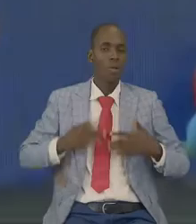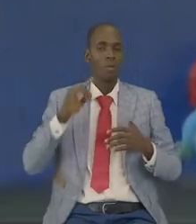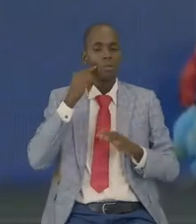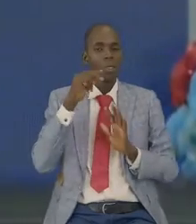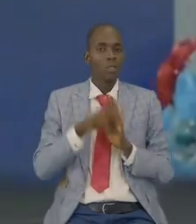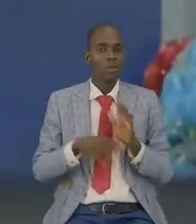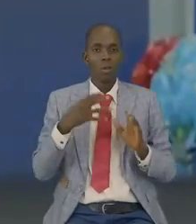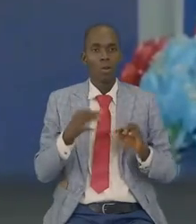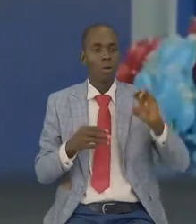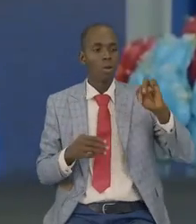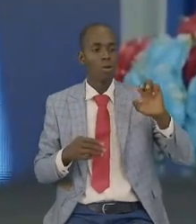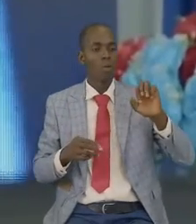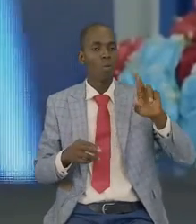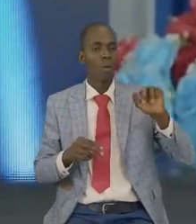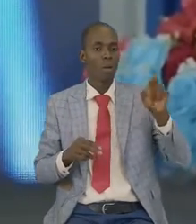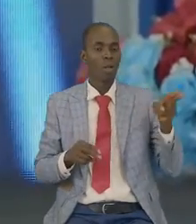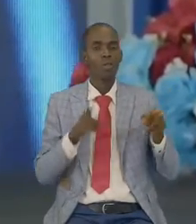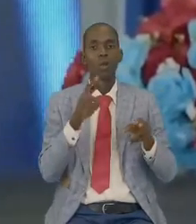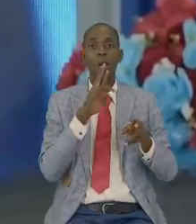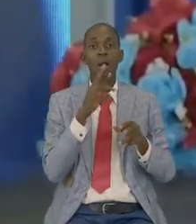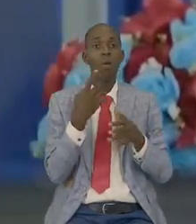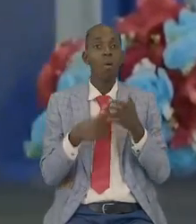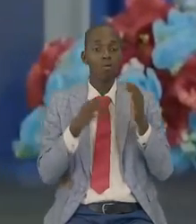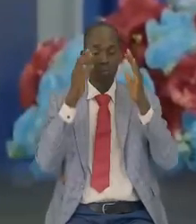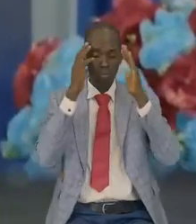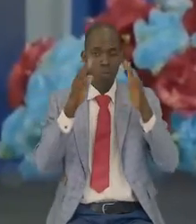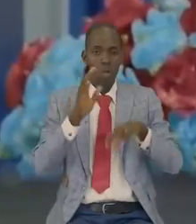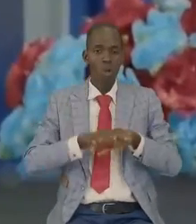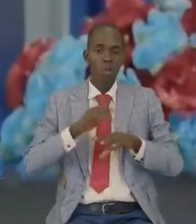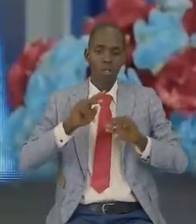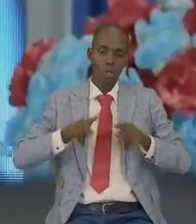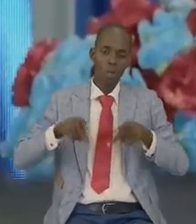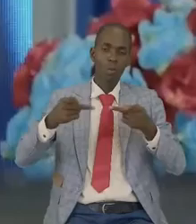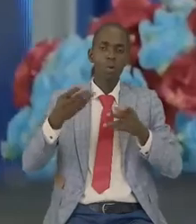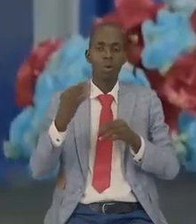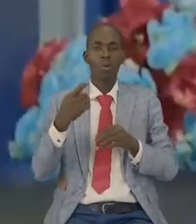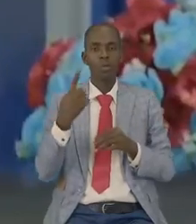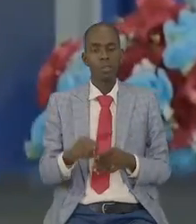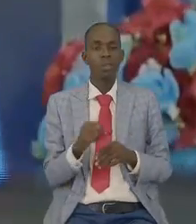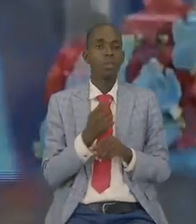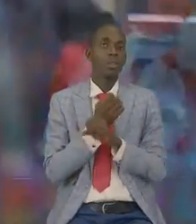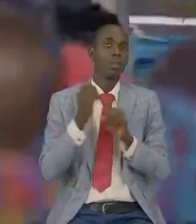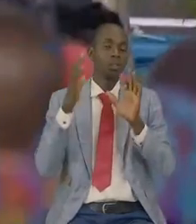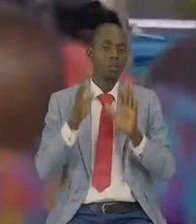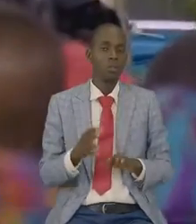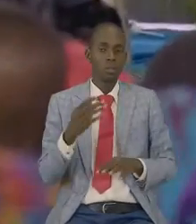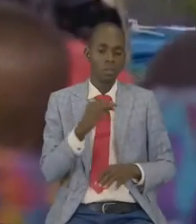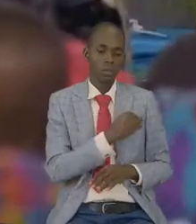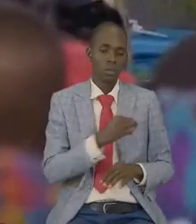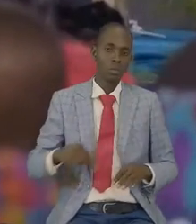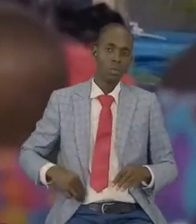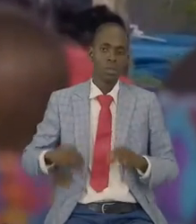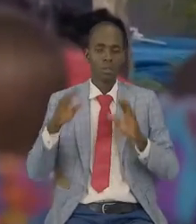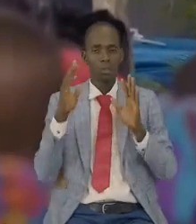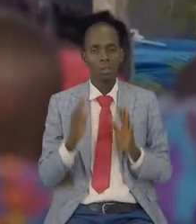Mara. You are concentrating on the provision of the Messiah, the provision of the